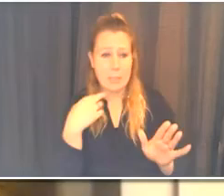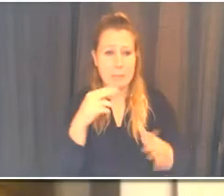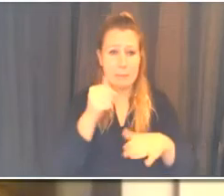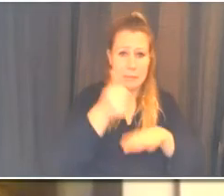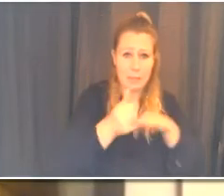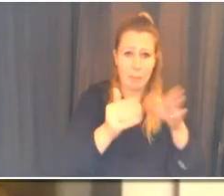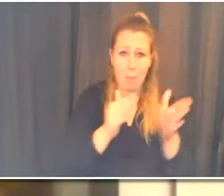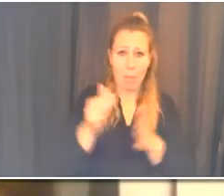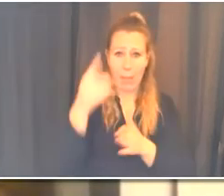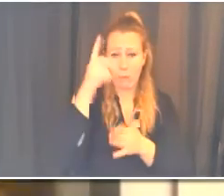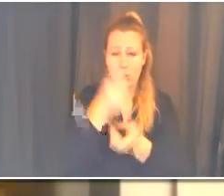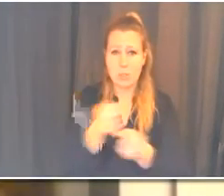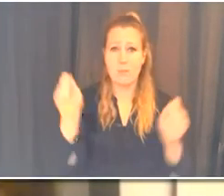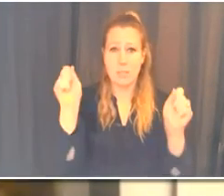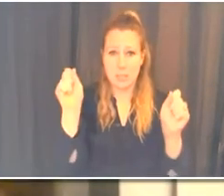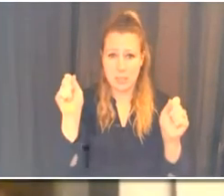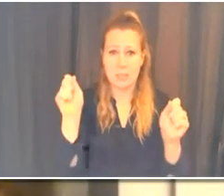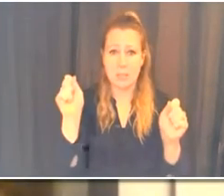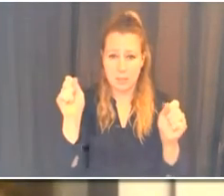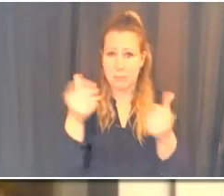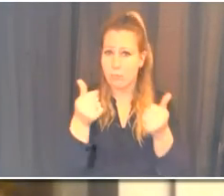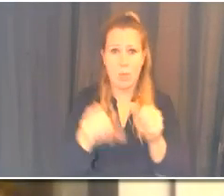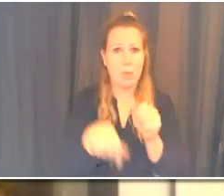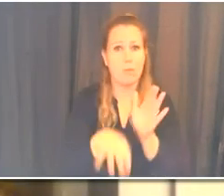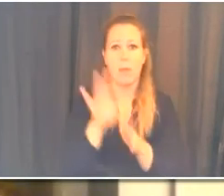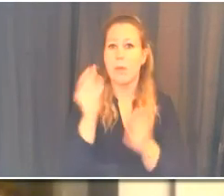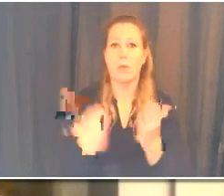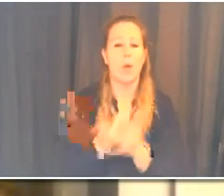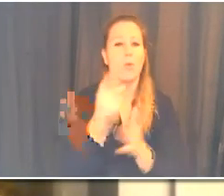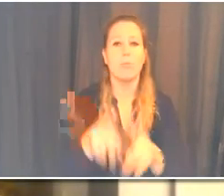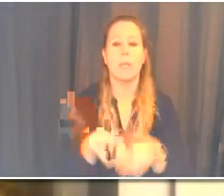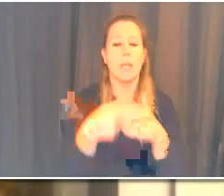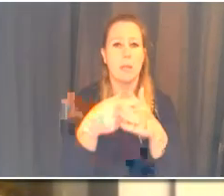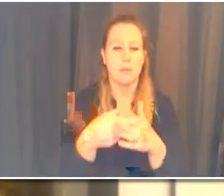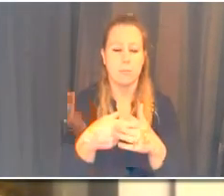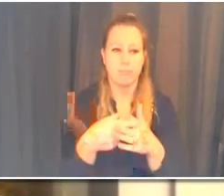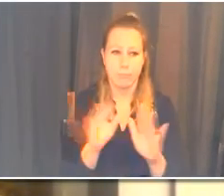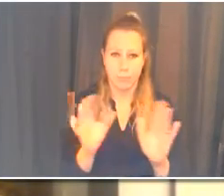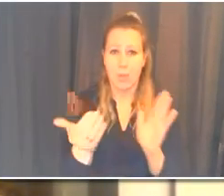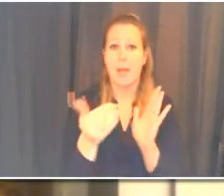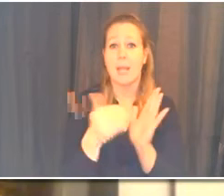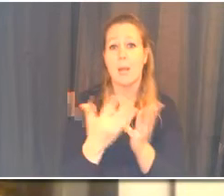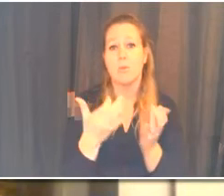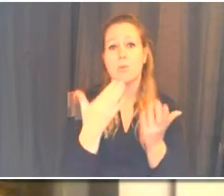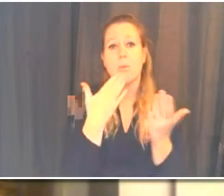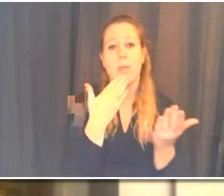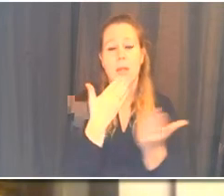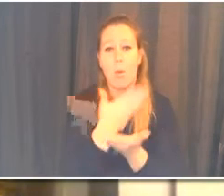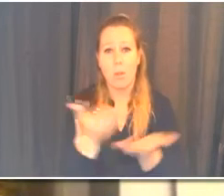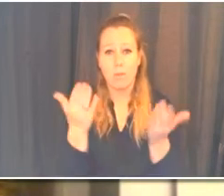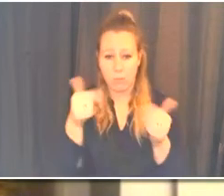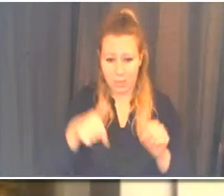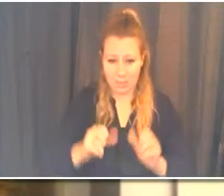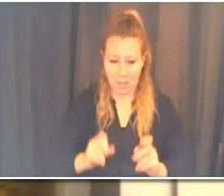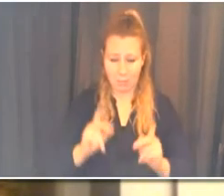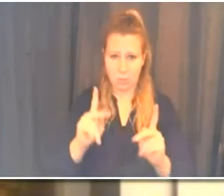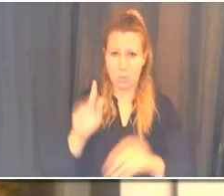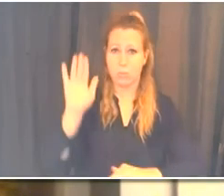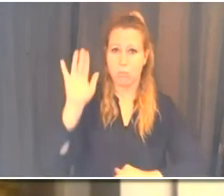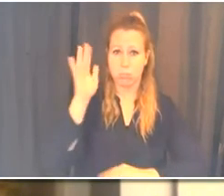testimony we do not have any council member questions at this time we're going to call Miss box from Mech